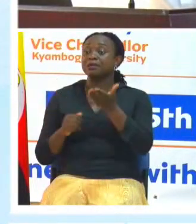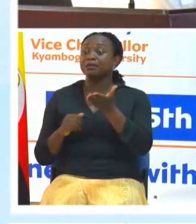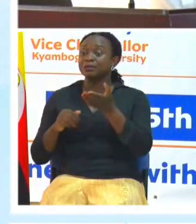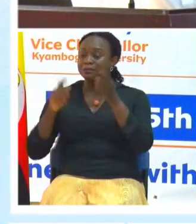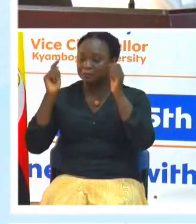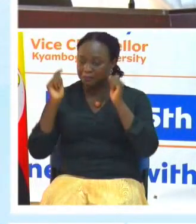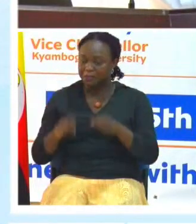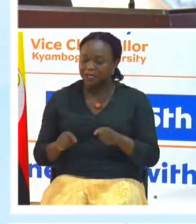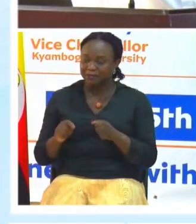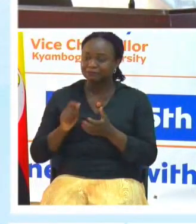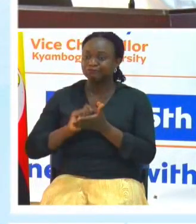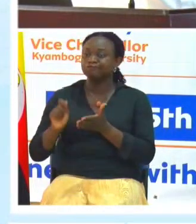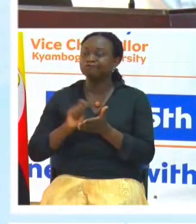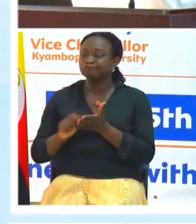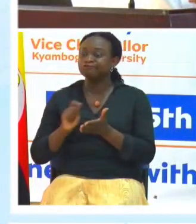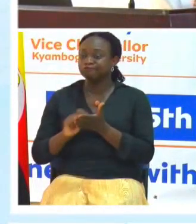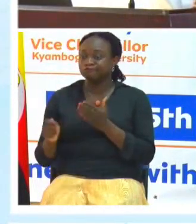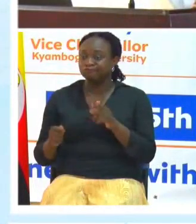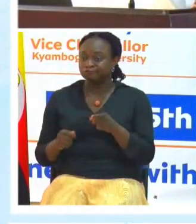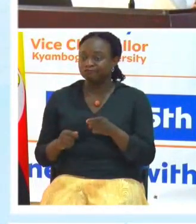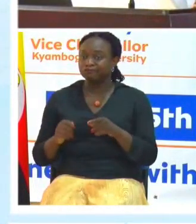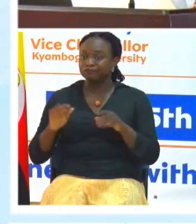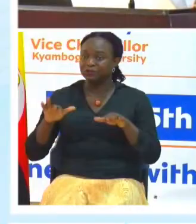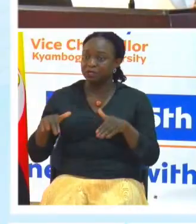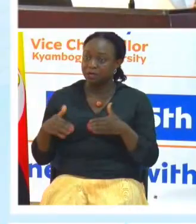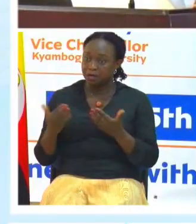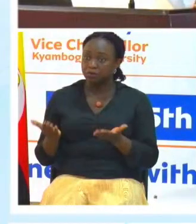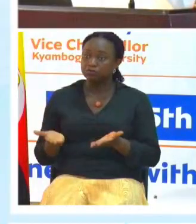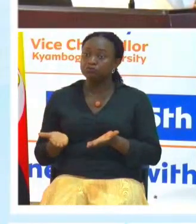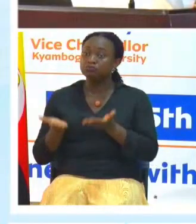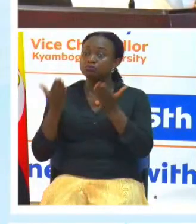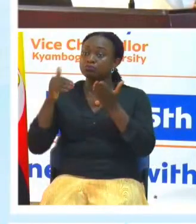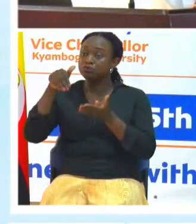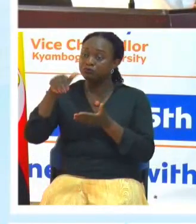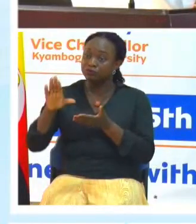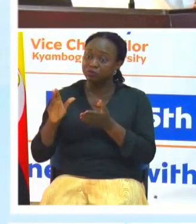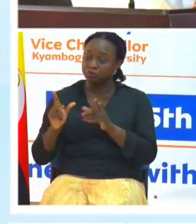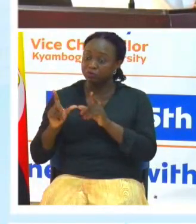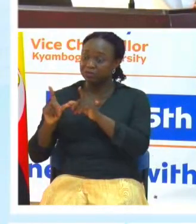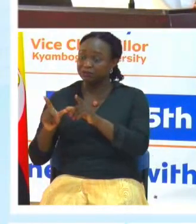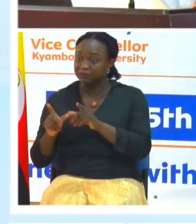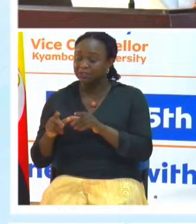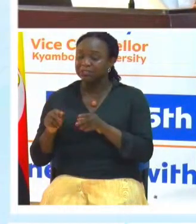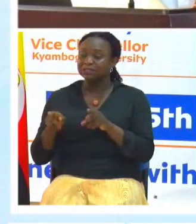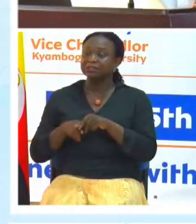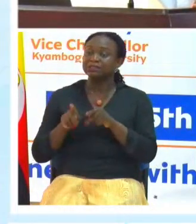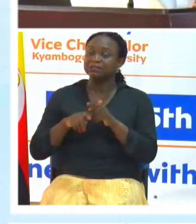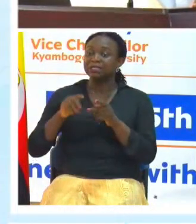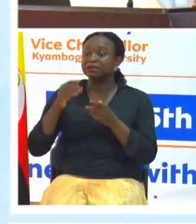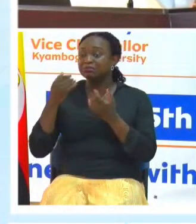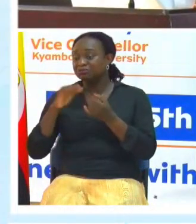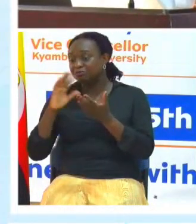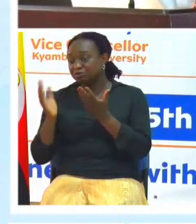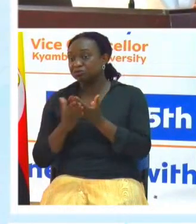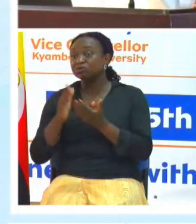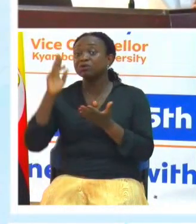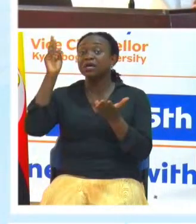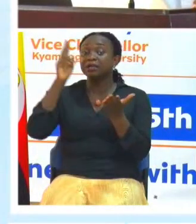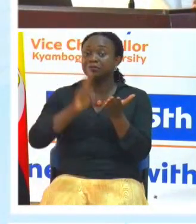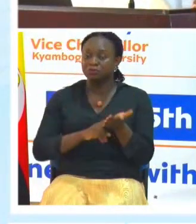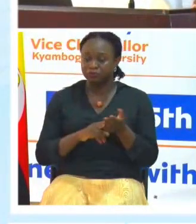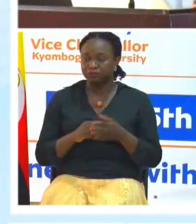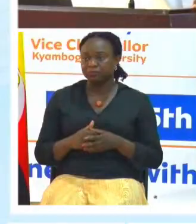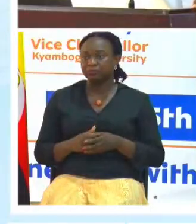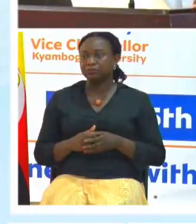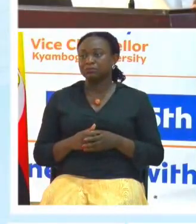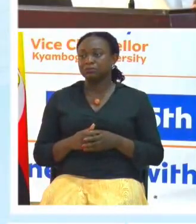to undertake so that you boost your academic transcripts and also you boost your profile to qualify for reasonable and